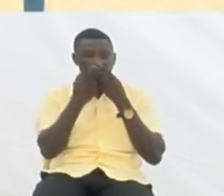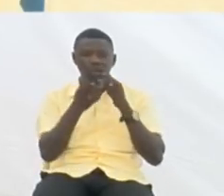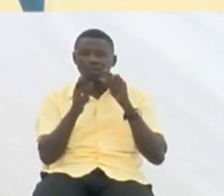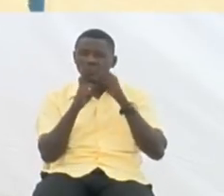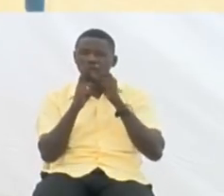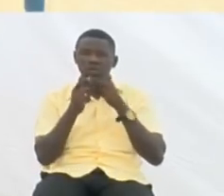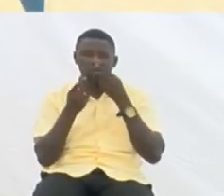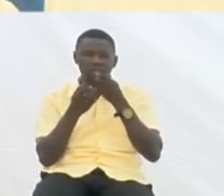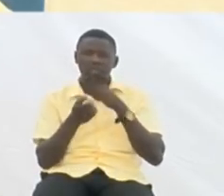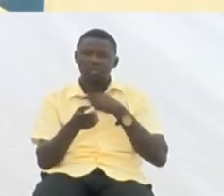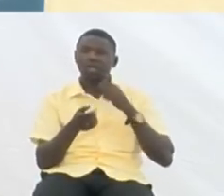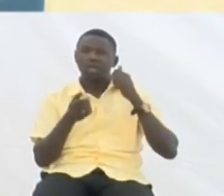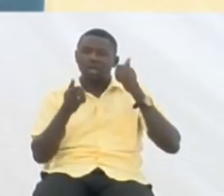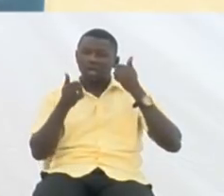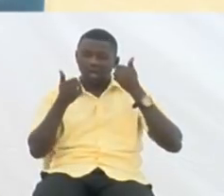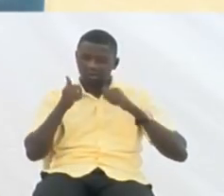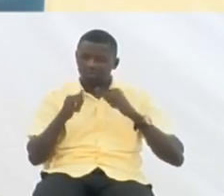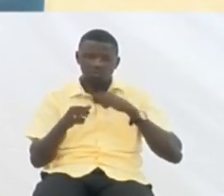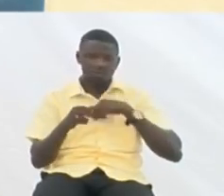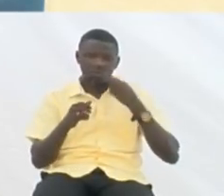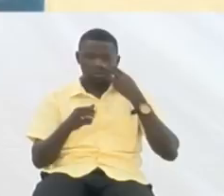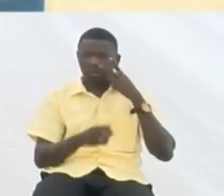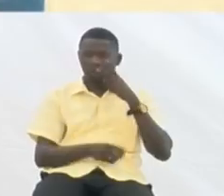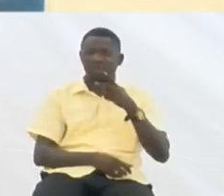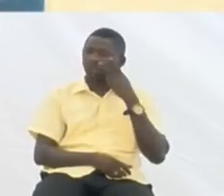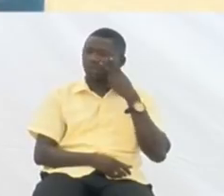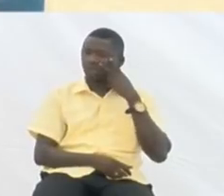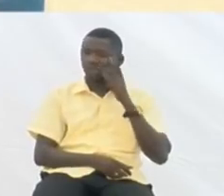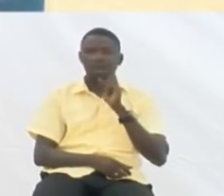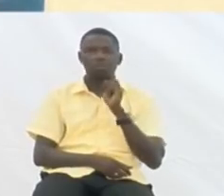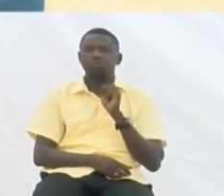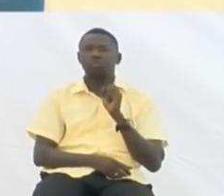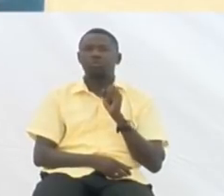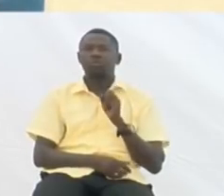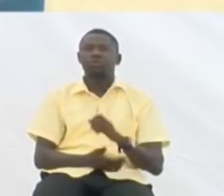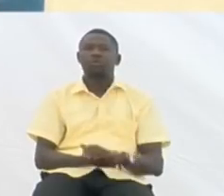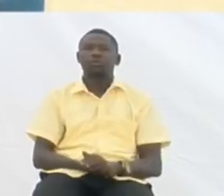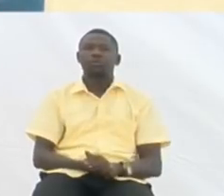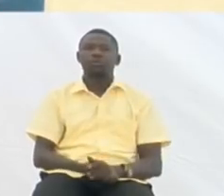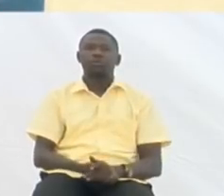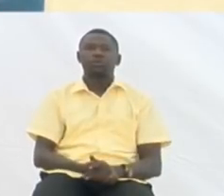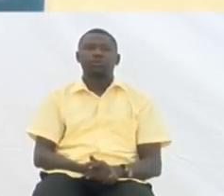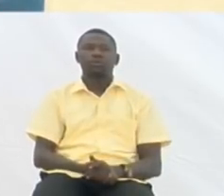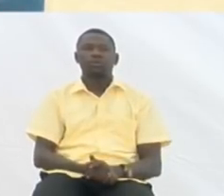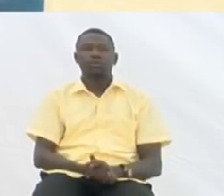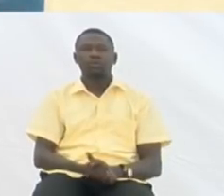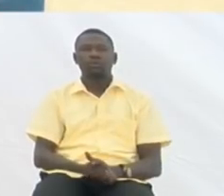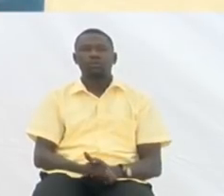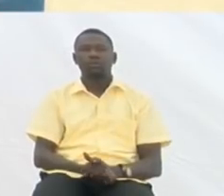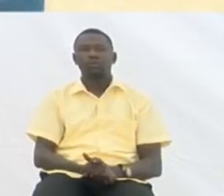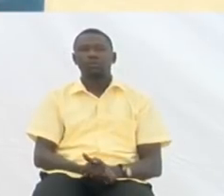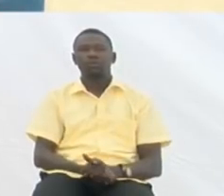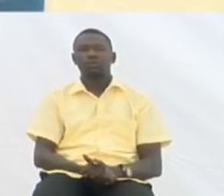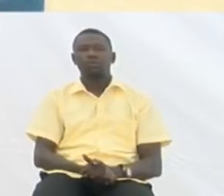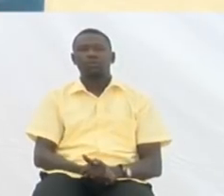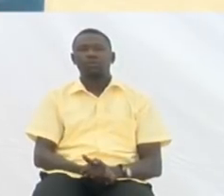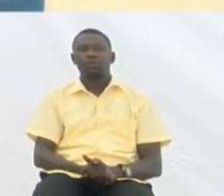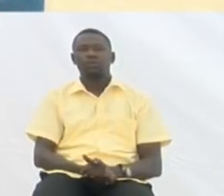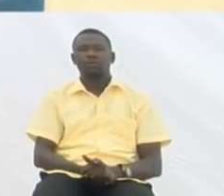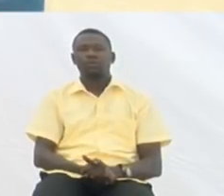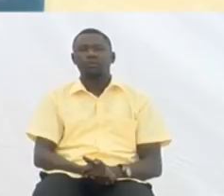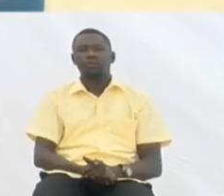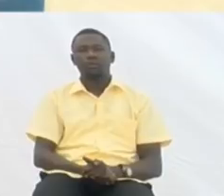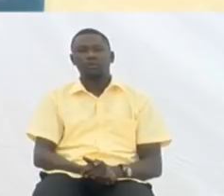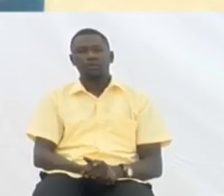I am not supposed to tell you anything which I know clearly that it did not happen in my